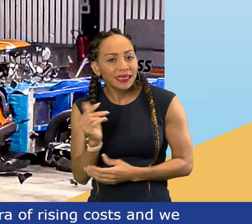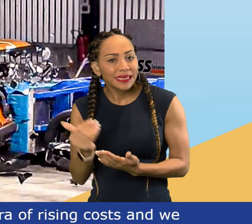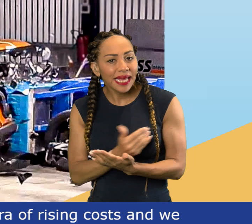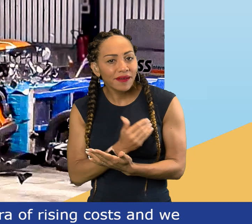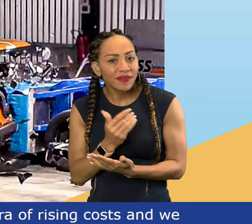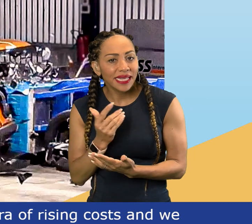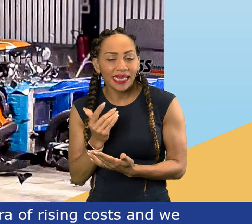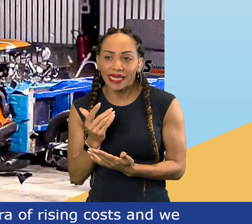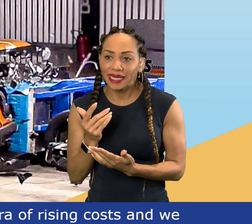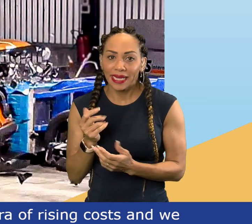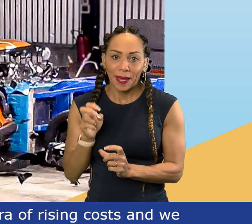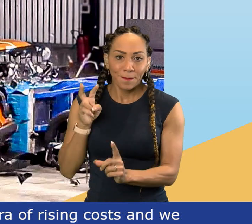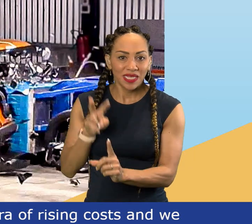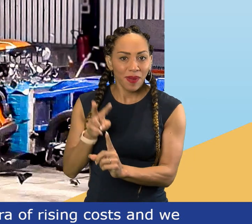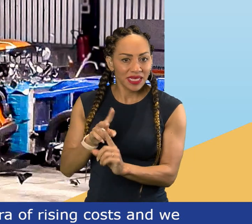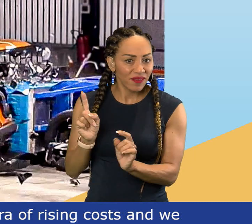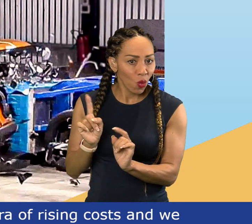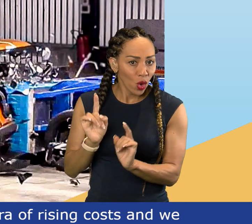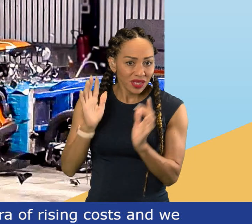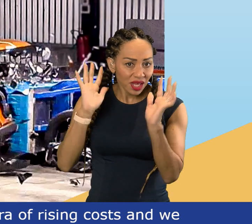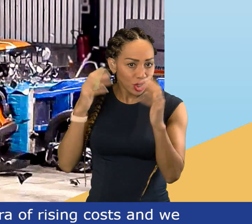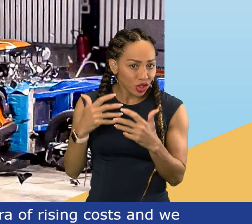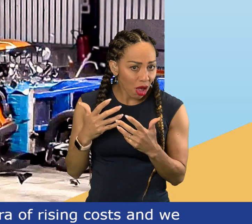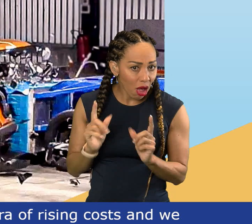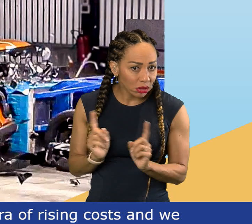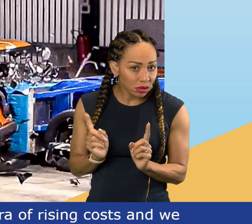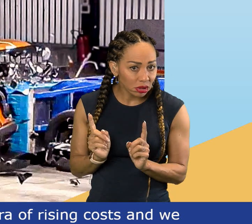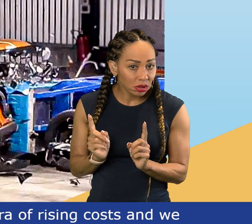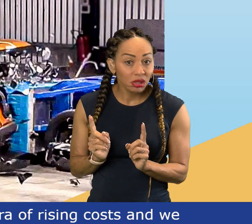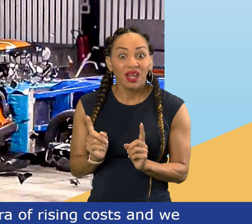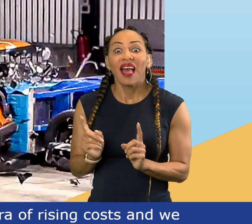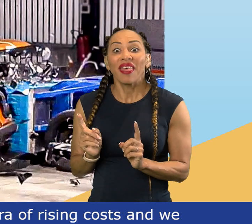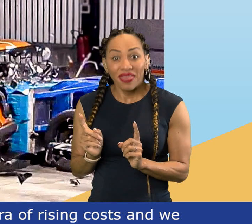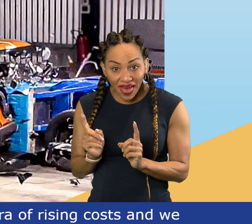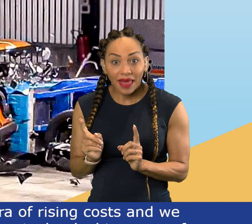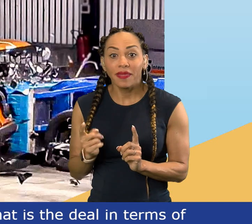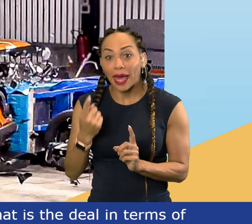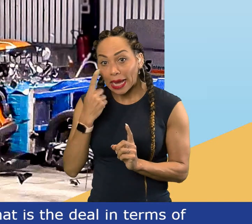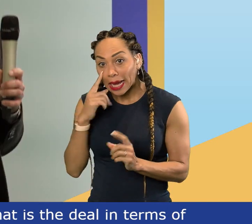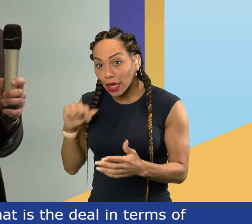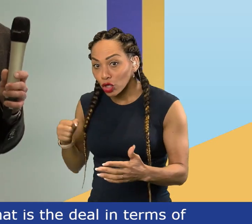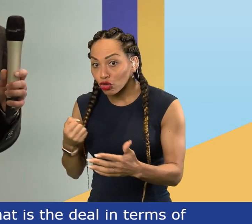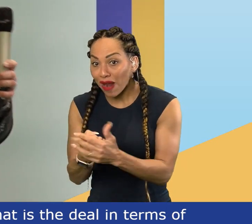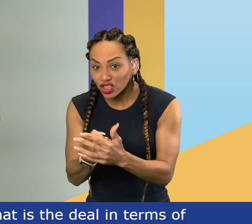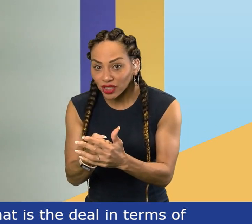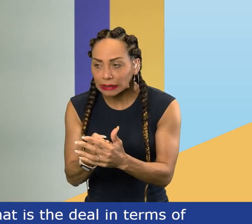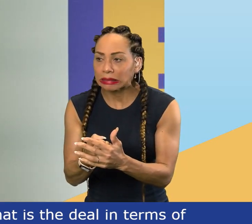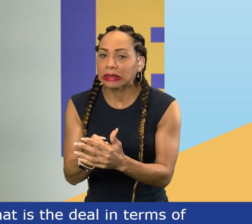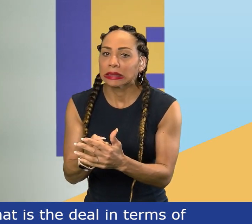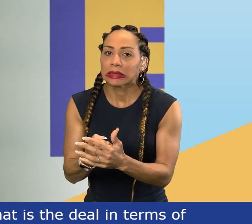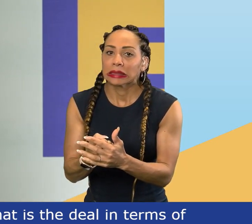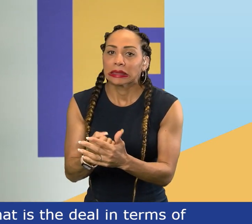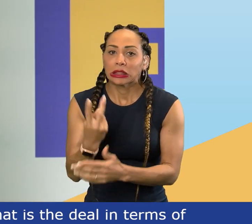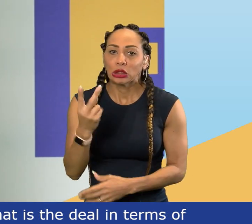the concern. And they went, no, we have no concerns looking at it on paper. When they actually crash tested the car, they gave it 2 stars. And that was like, we were like, whoa,